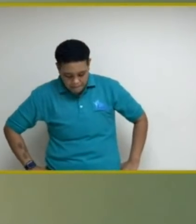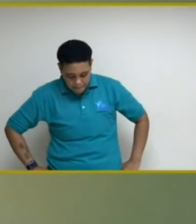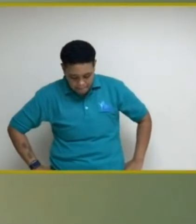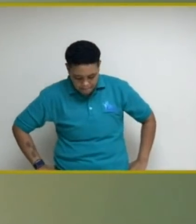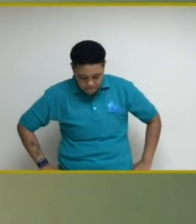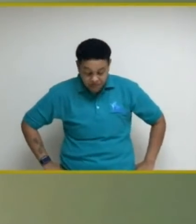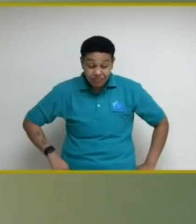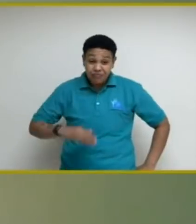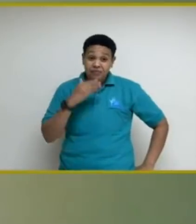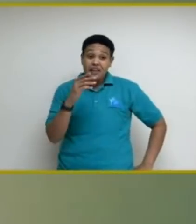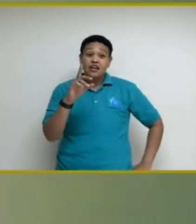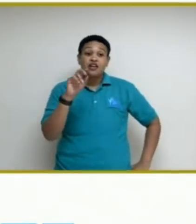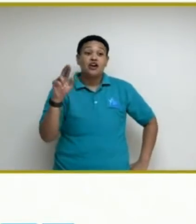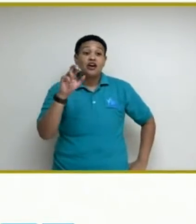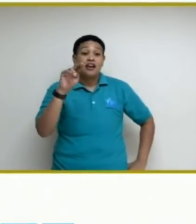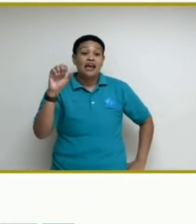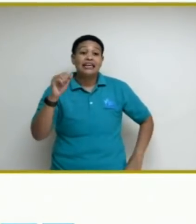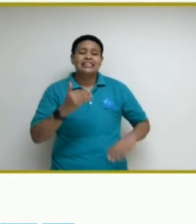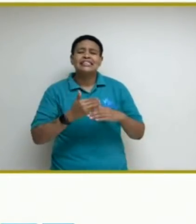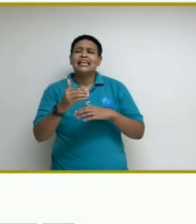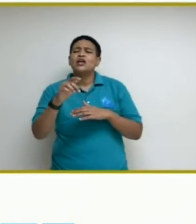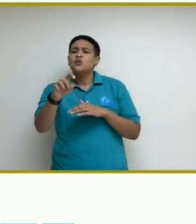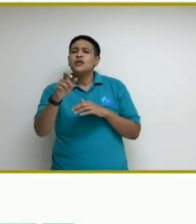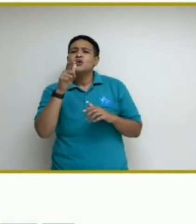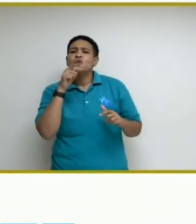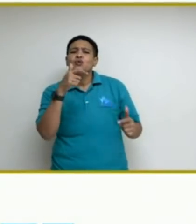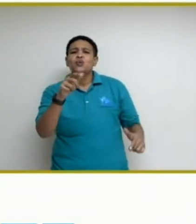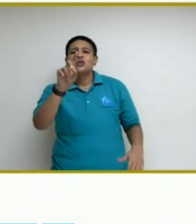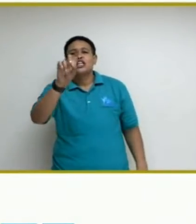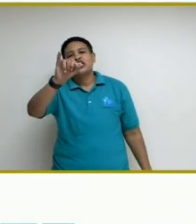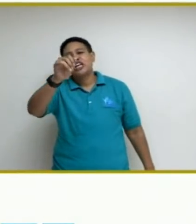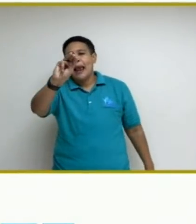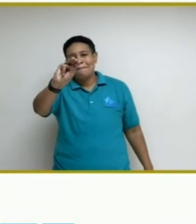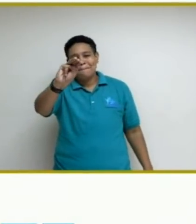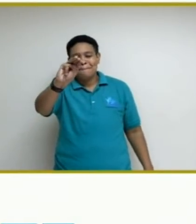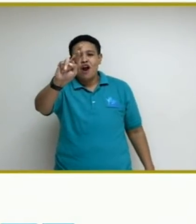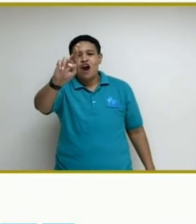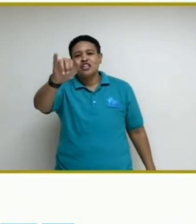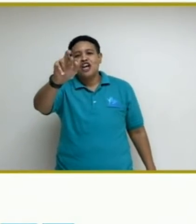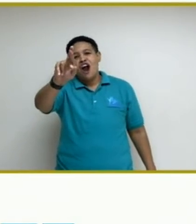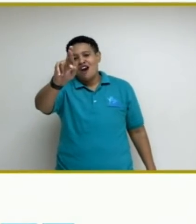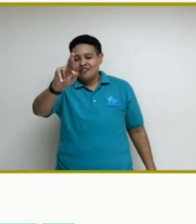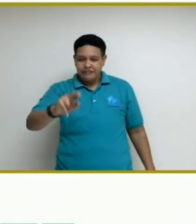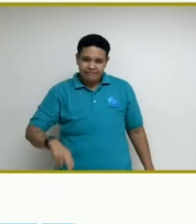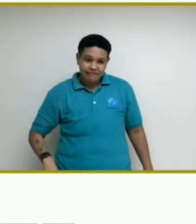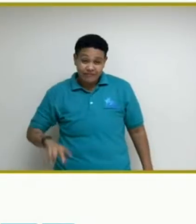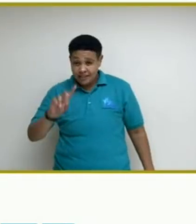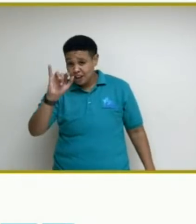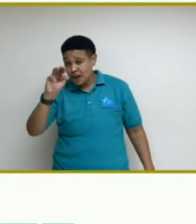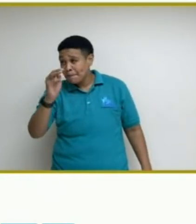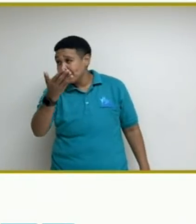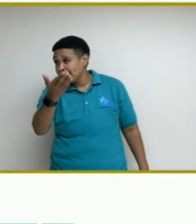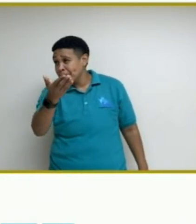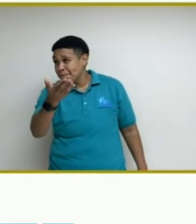Thank you, Dr. Ennis. The next question goes to Dion Jackson Miller, RGR. Dion.